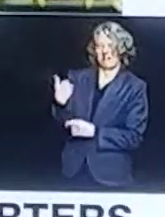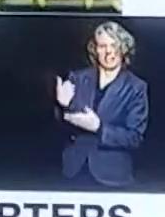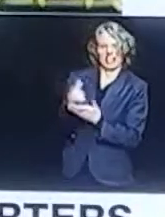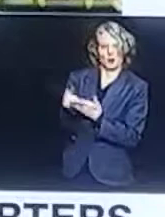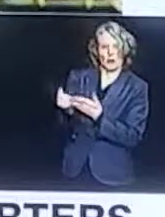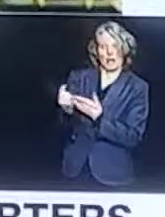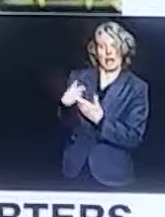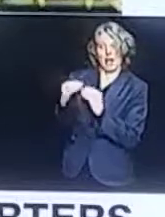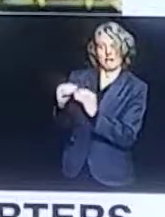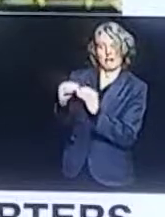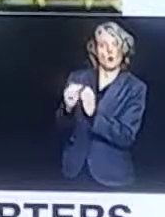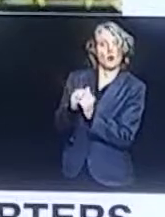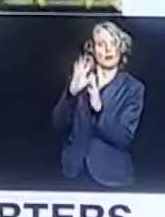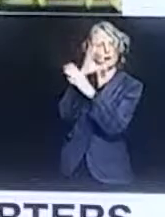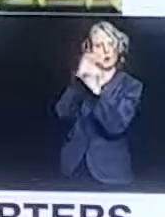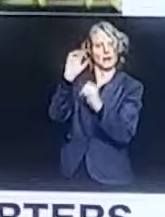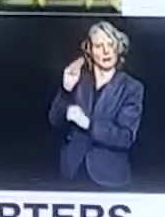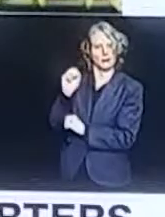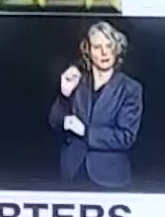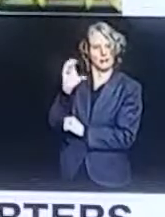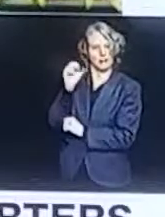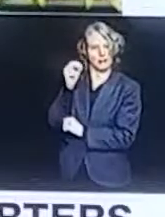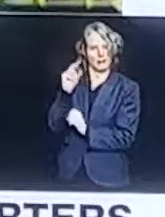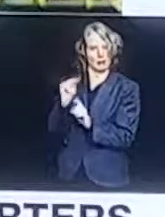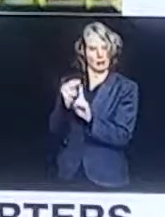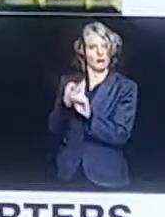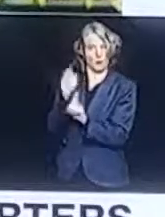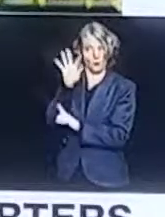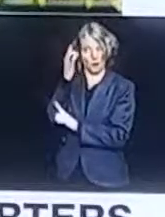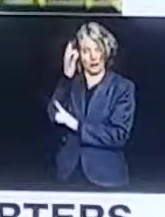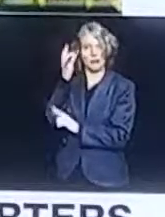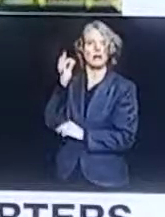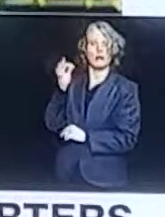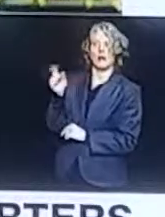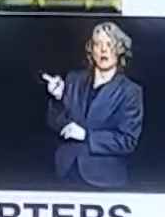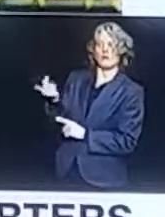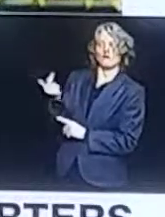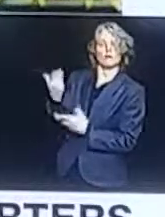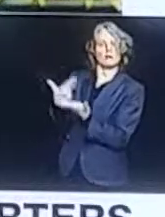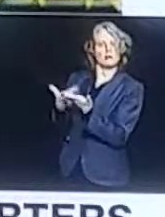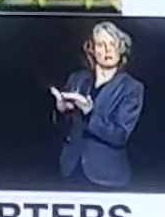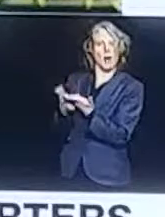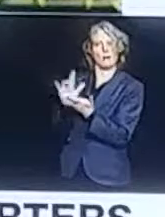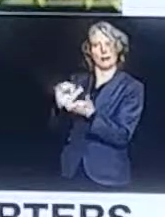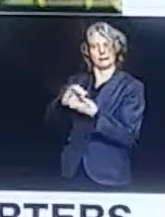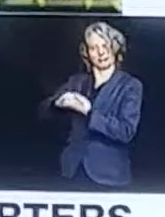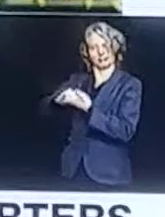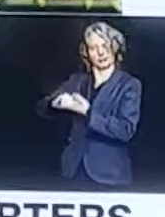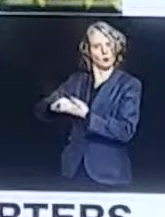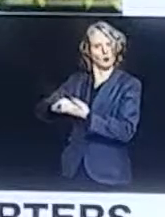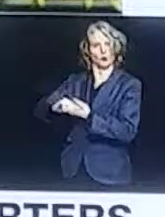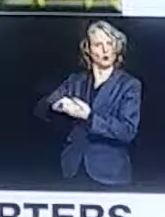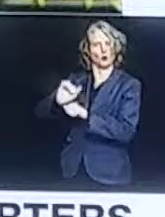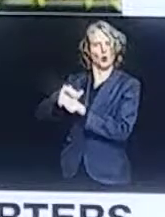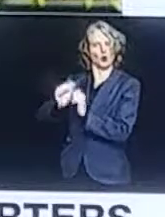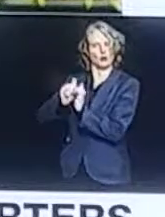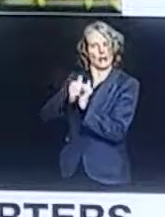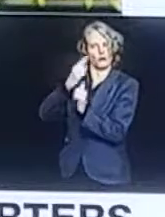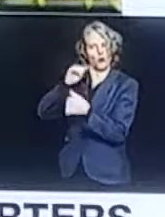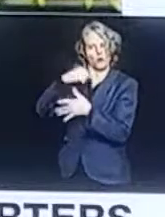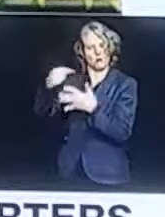with President Macron in which we talked about the need to work together on a broad range of things, from COVID-19